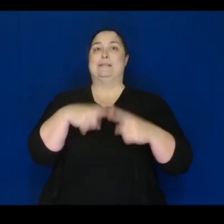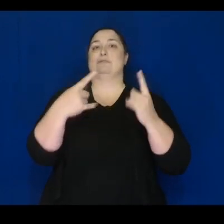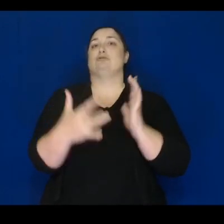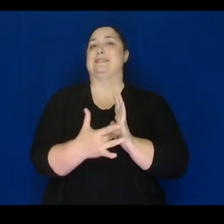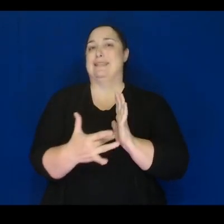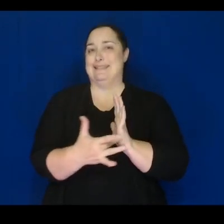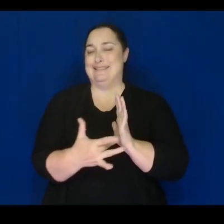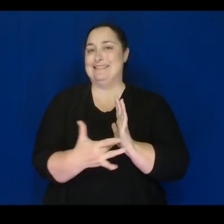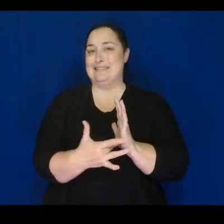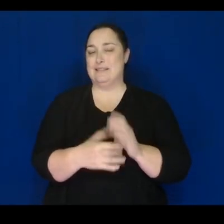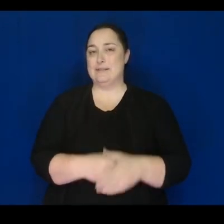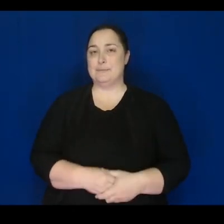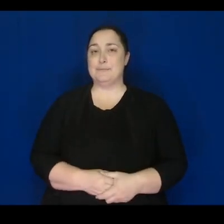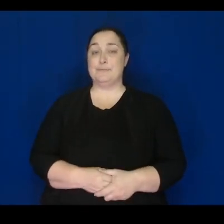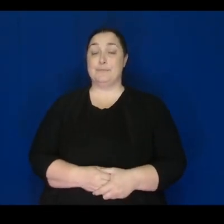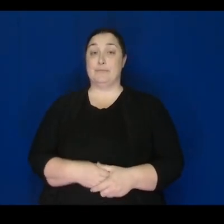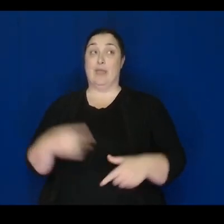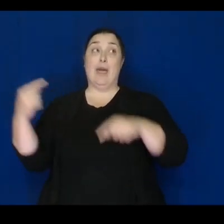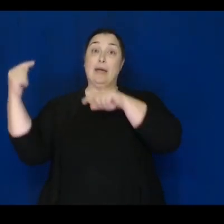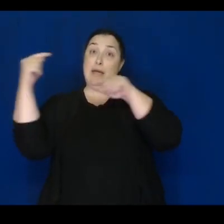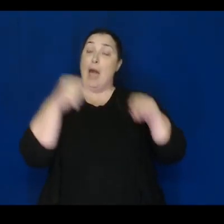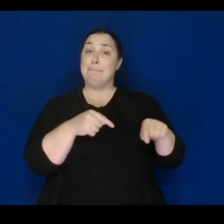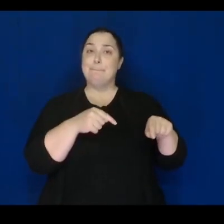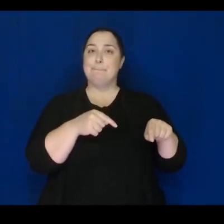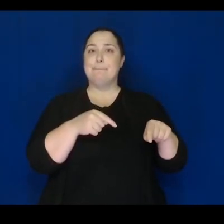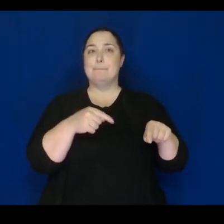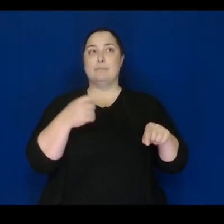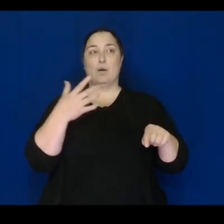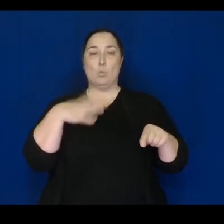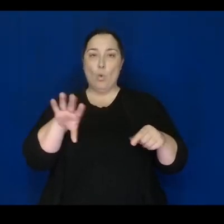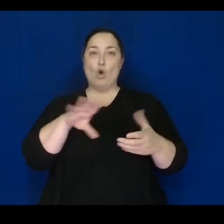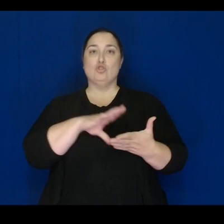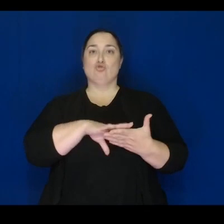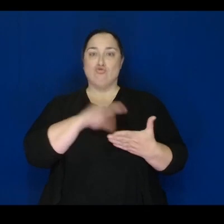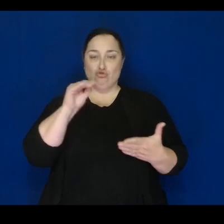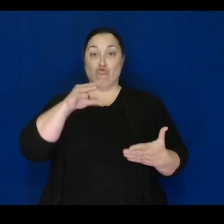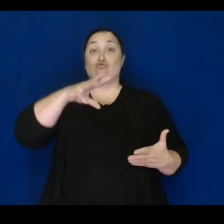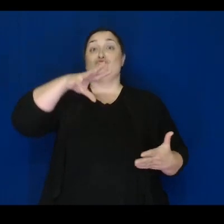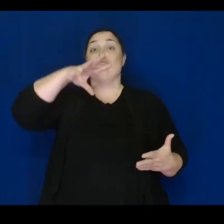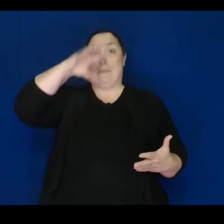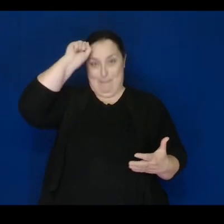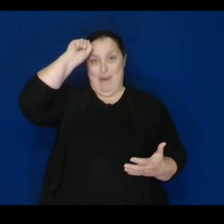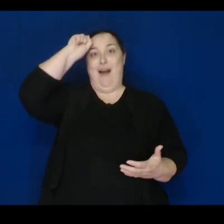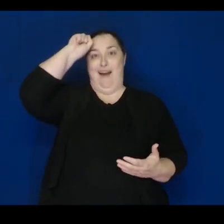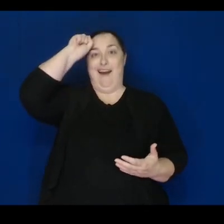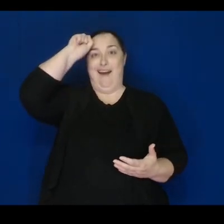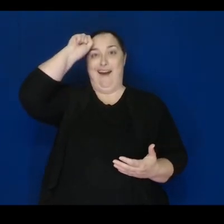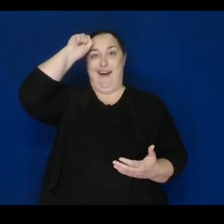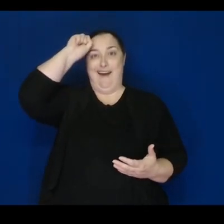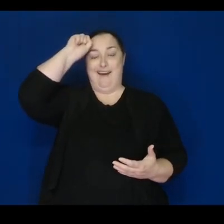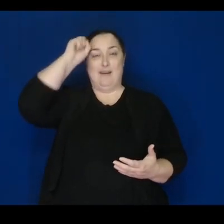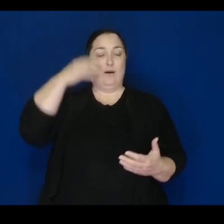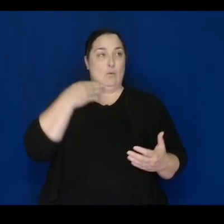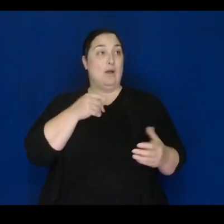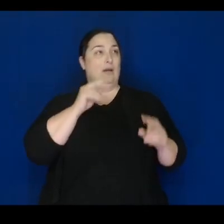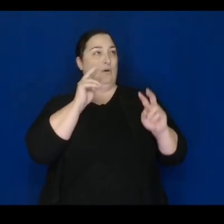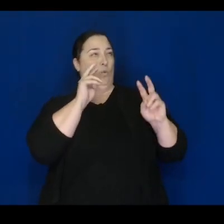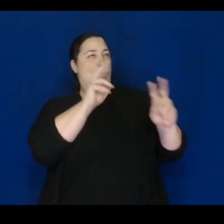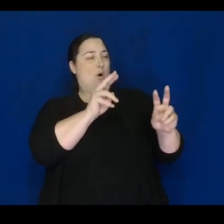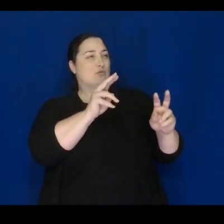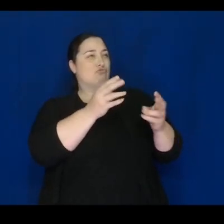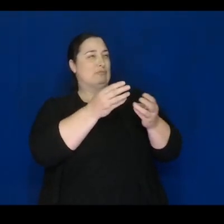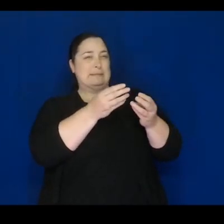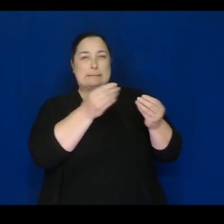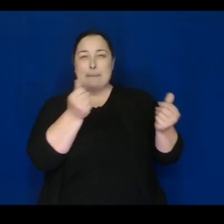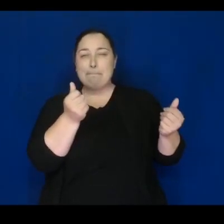But, you know, when you come to the gallery, we really want students to remember that moment, whether they're looking at a particular artist